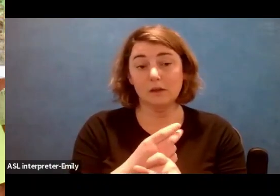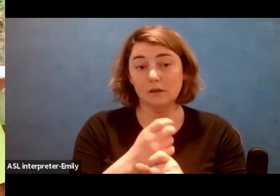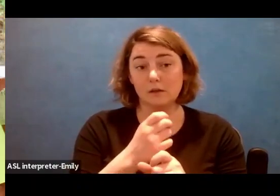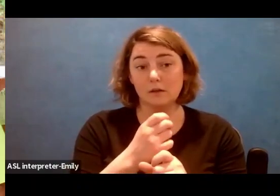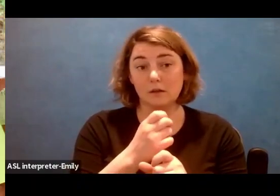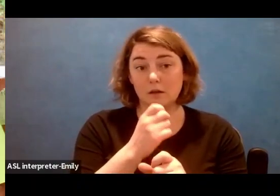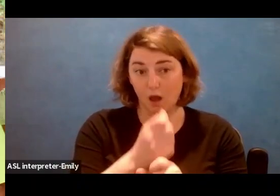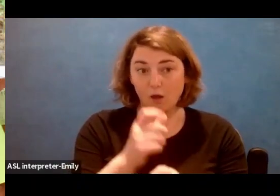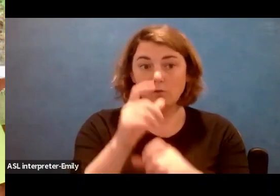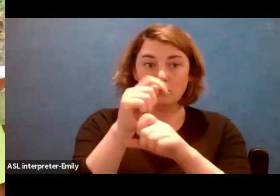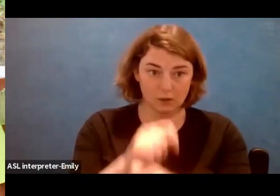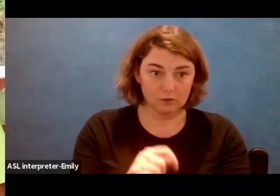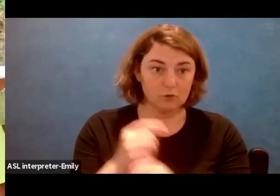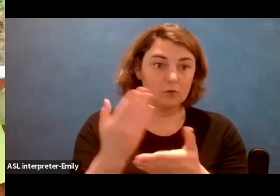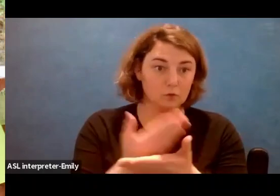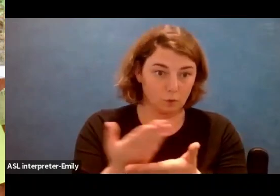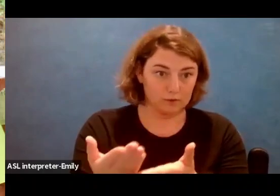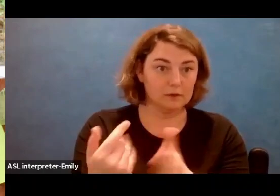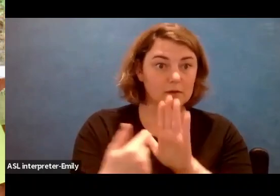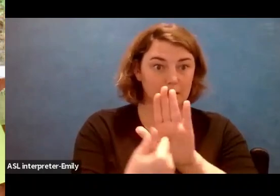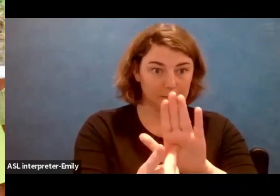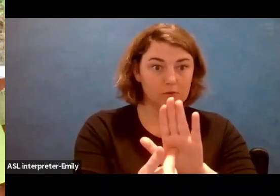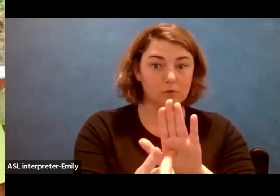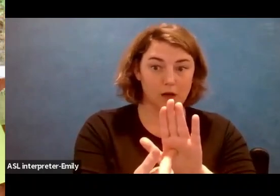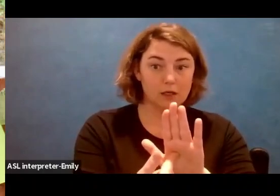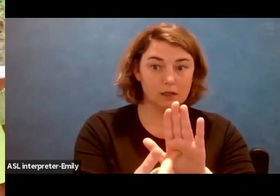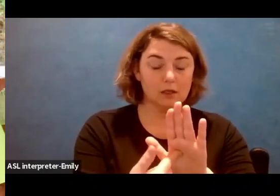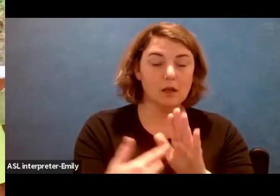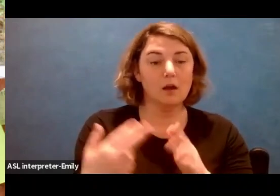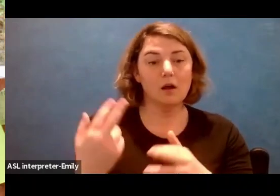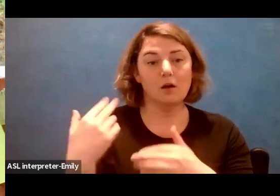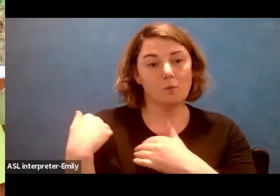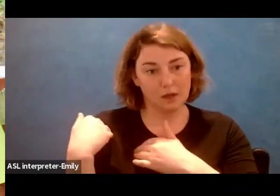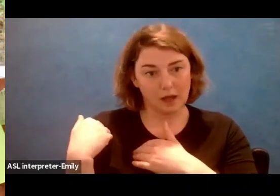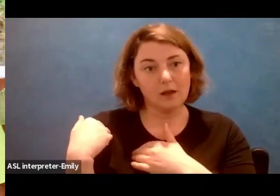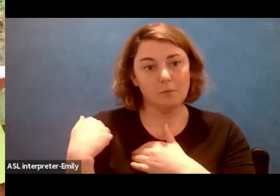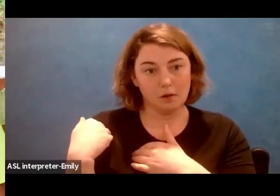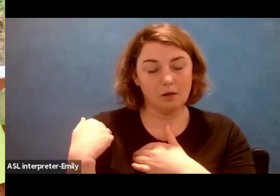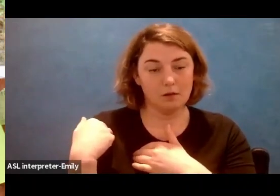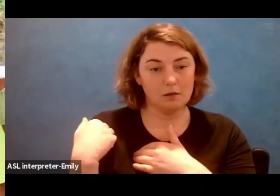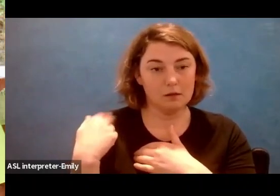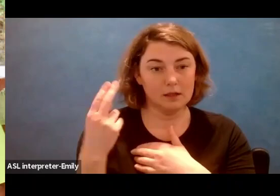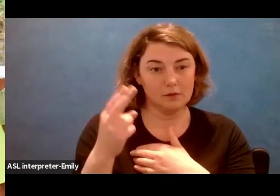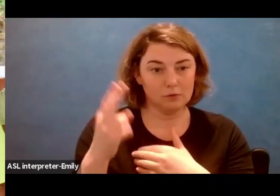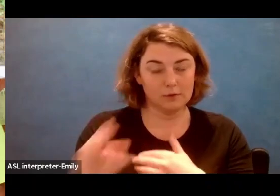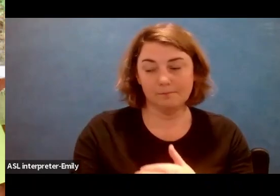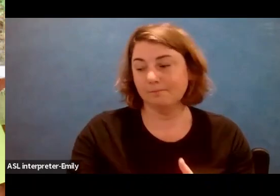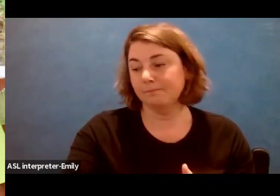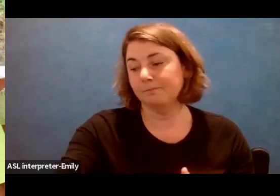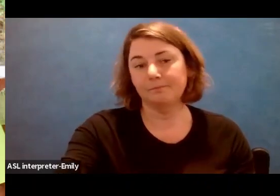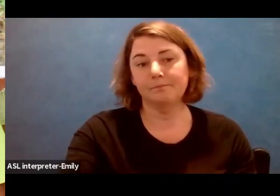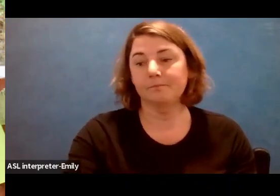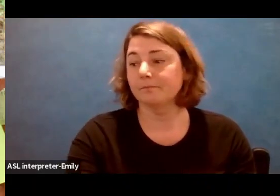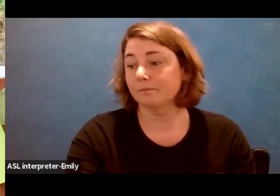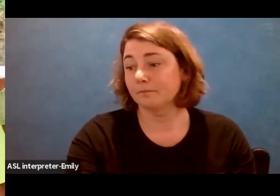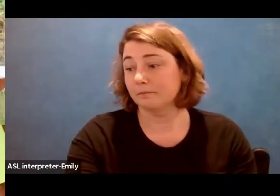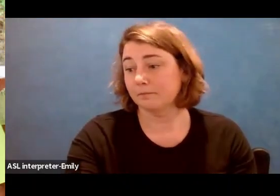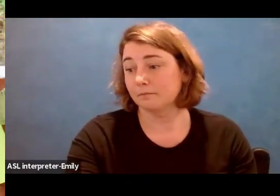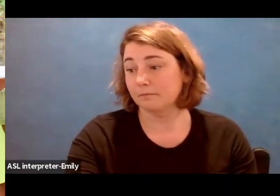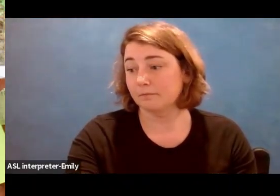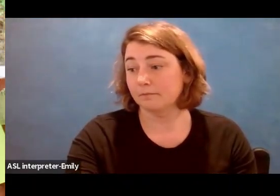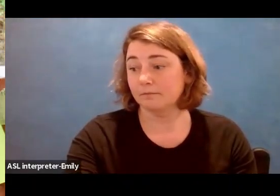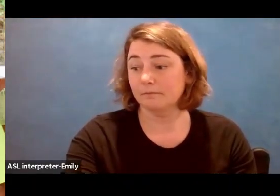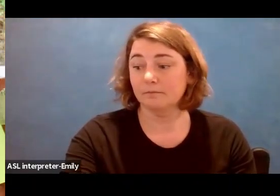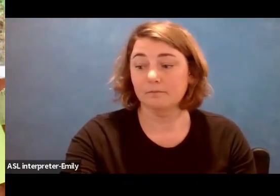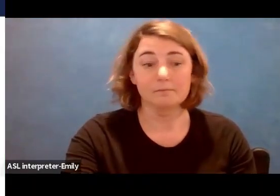credit to demonstrate a reliable credit history, such as electric, water, and phone bills. All right,